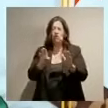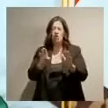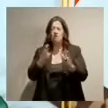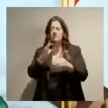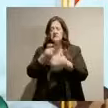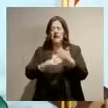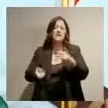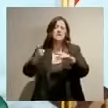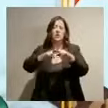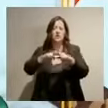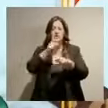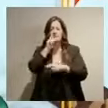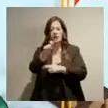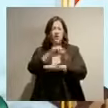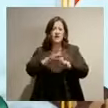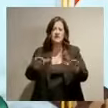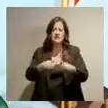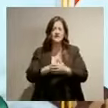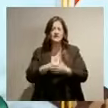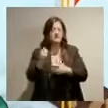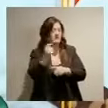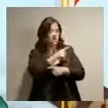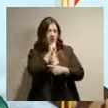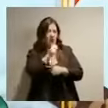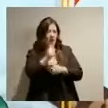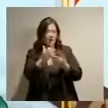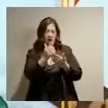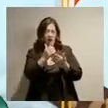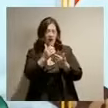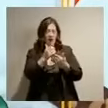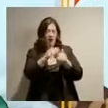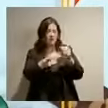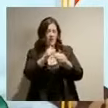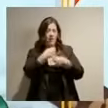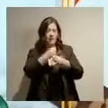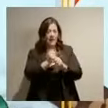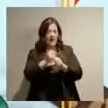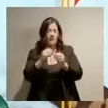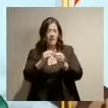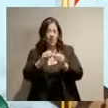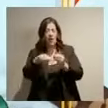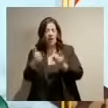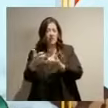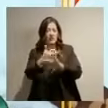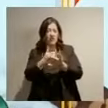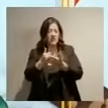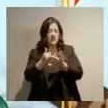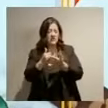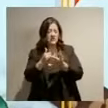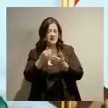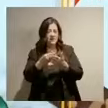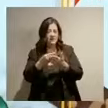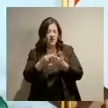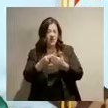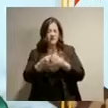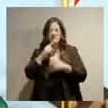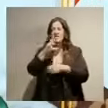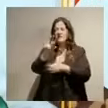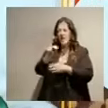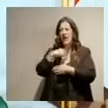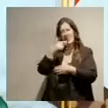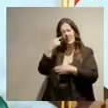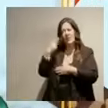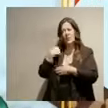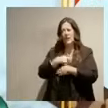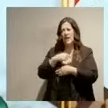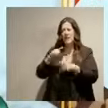period. And you're not comfortable with any other revenue generating, you know, provisions this year? I think we need to be more efficient.